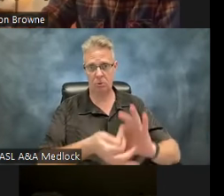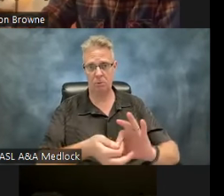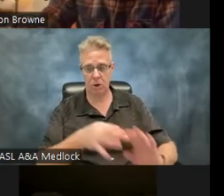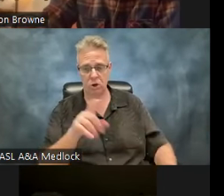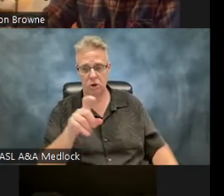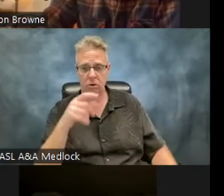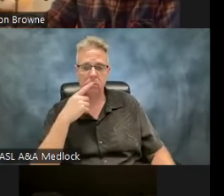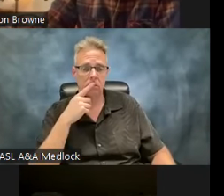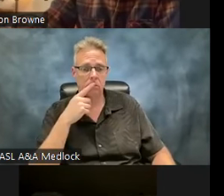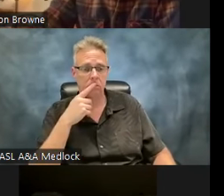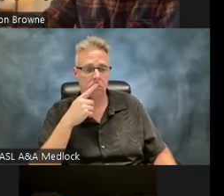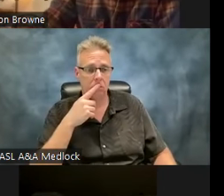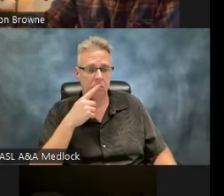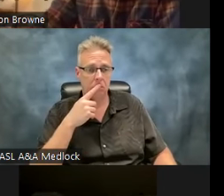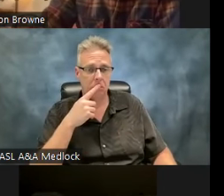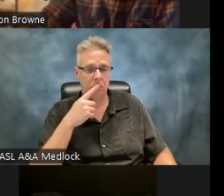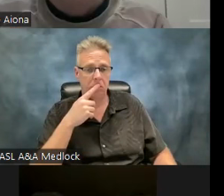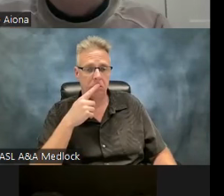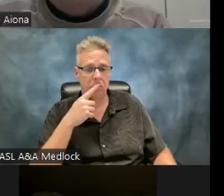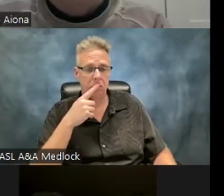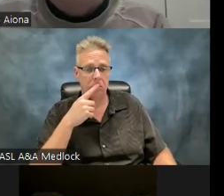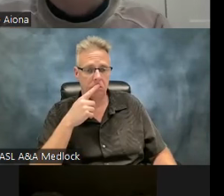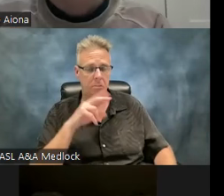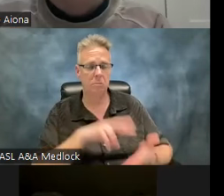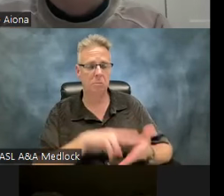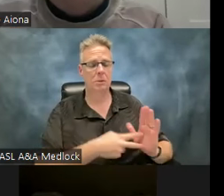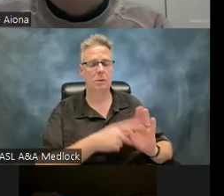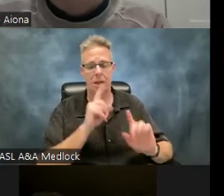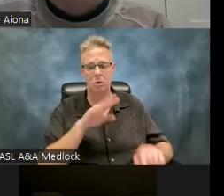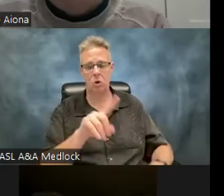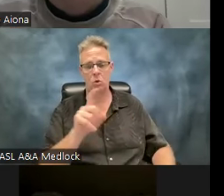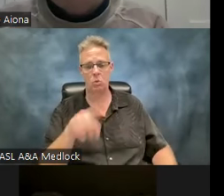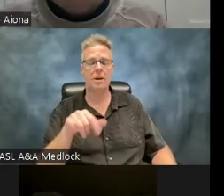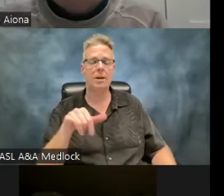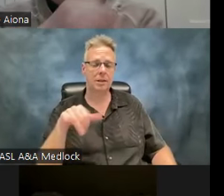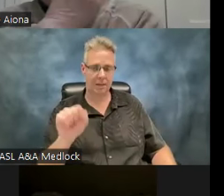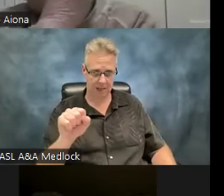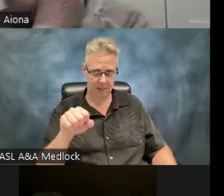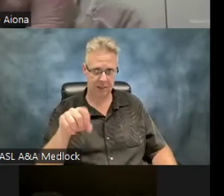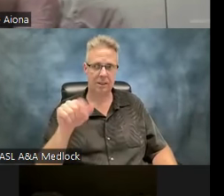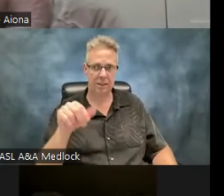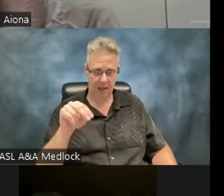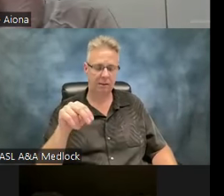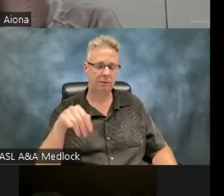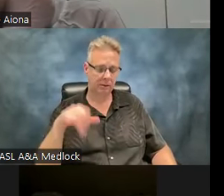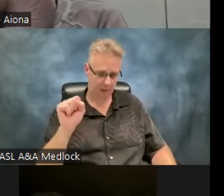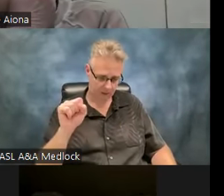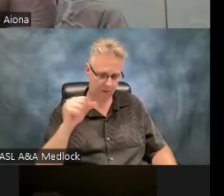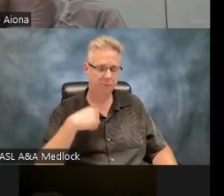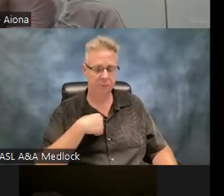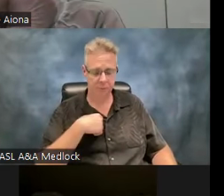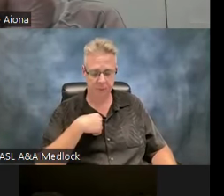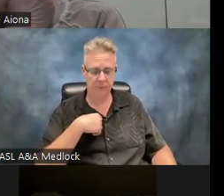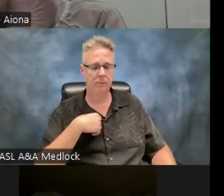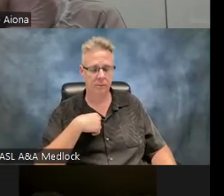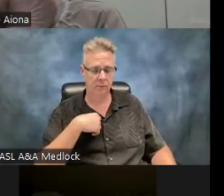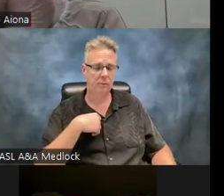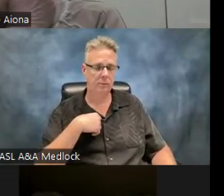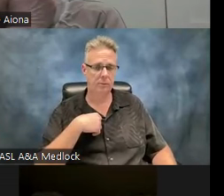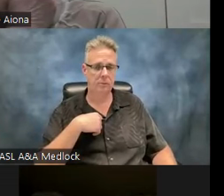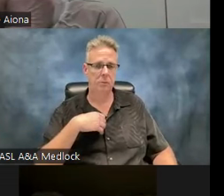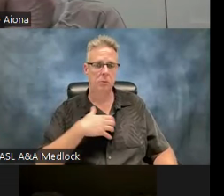today? Okay, so then yes, to answer your question directly, Co-Chair Dan, yes. And while